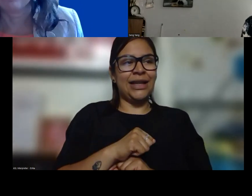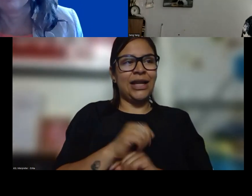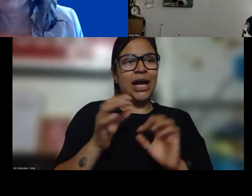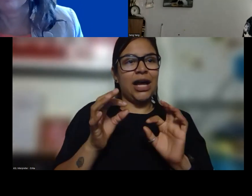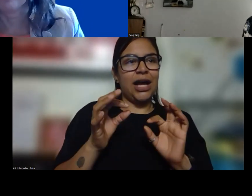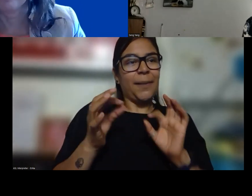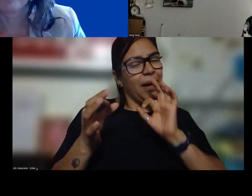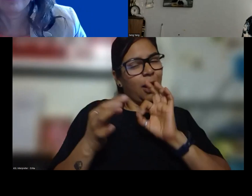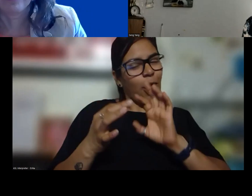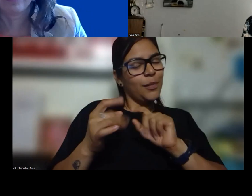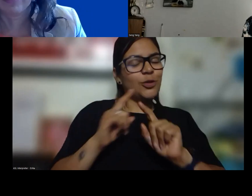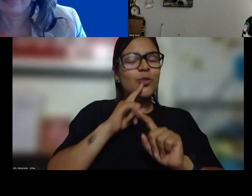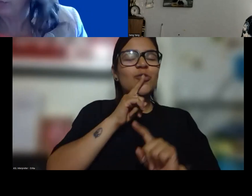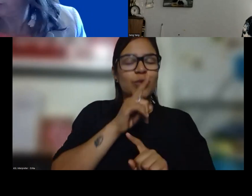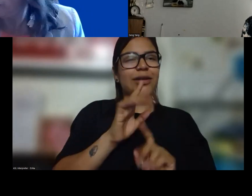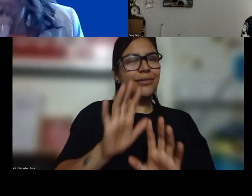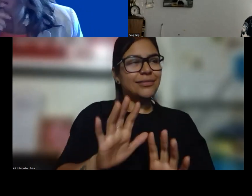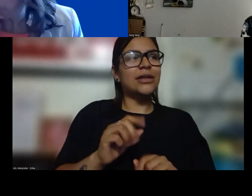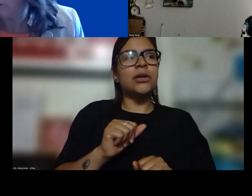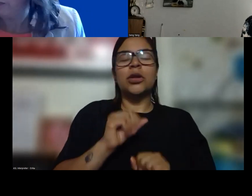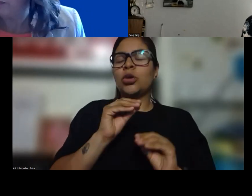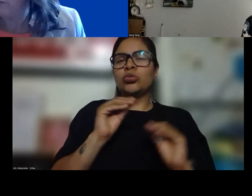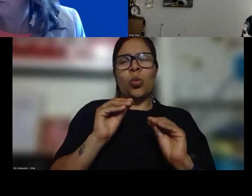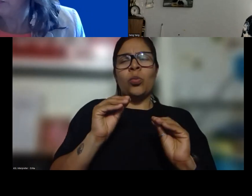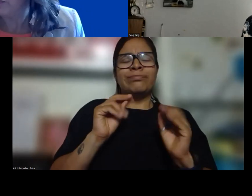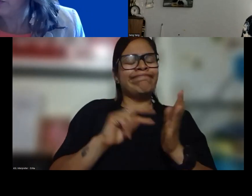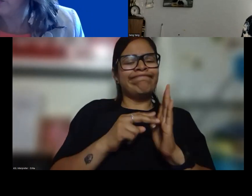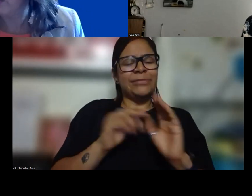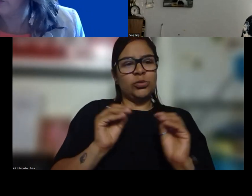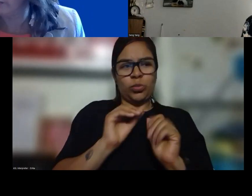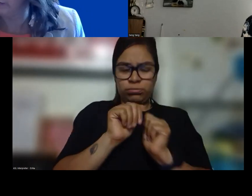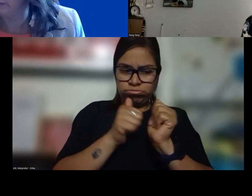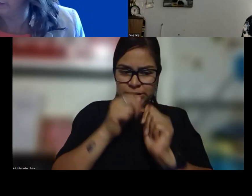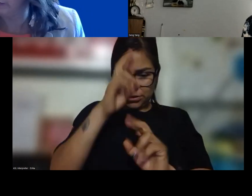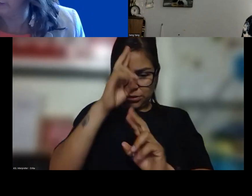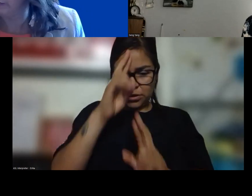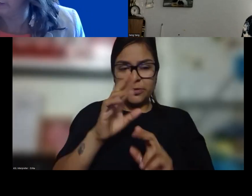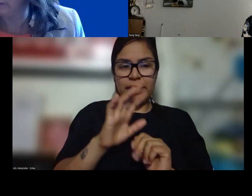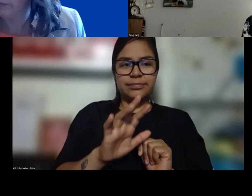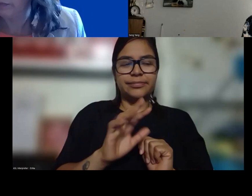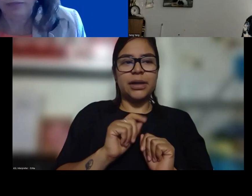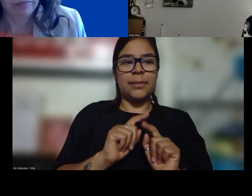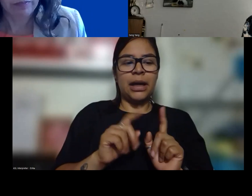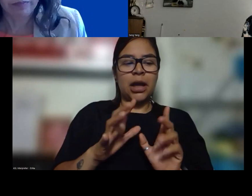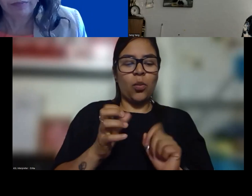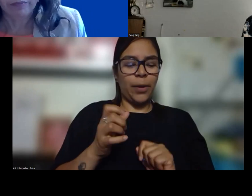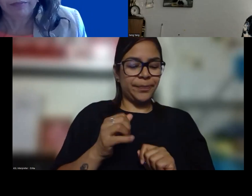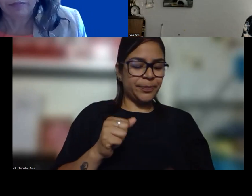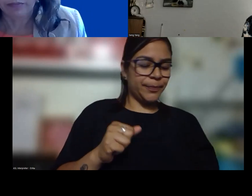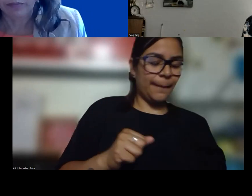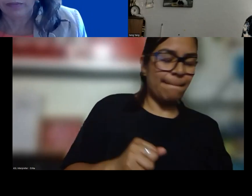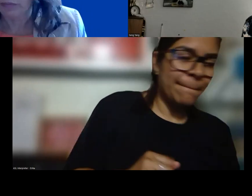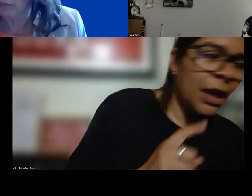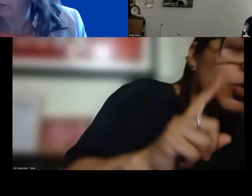spirit that they're made, and with no disrespect to our presenters. But when we talk about AAPI Heritage